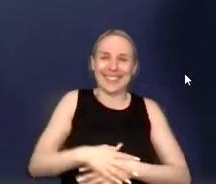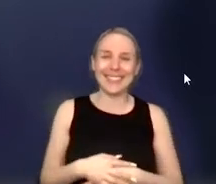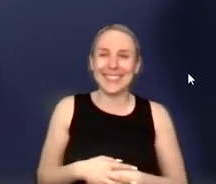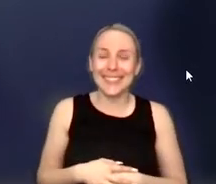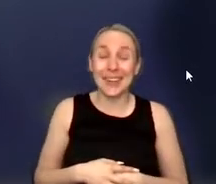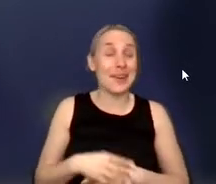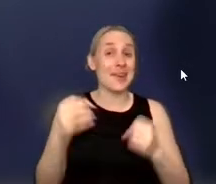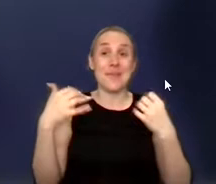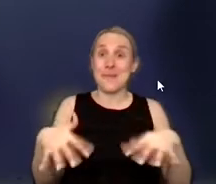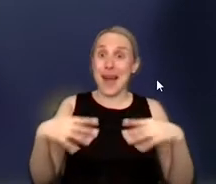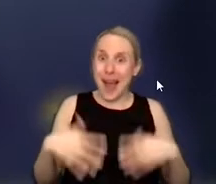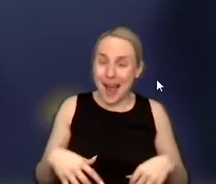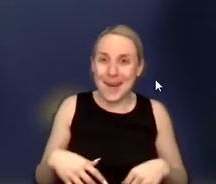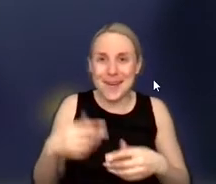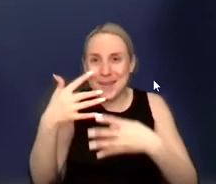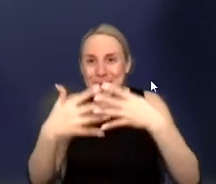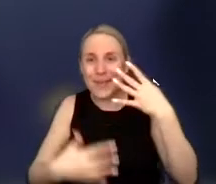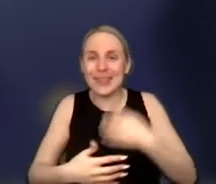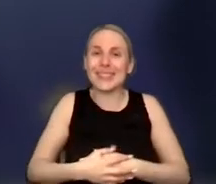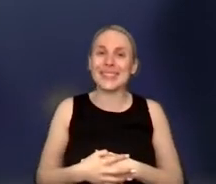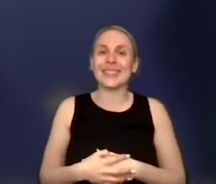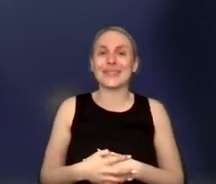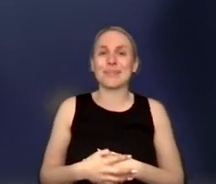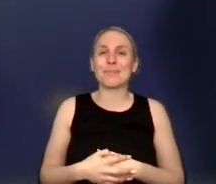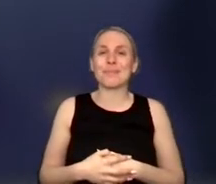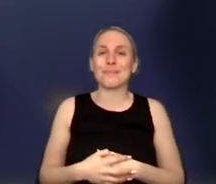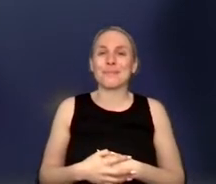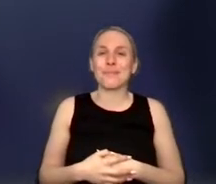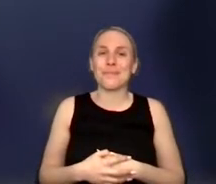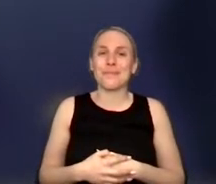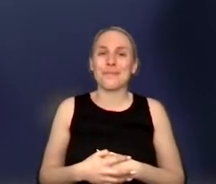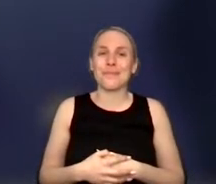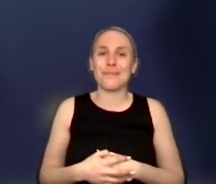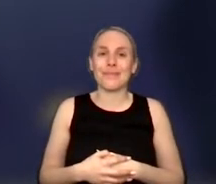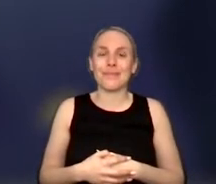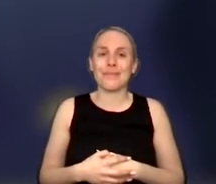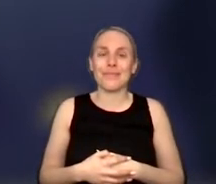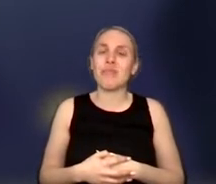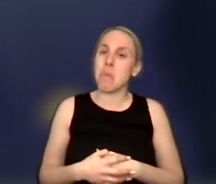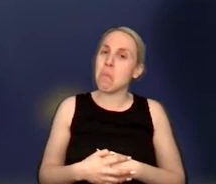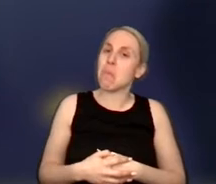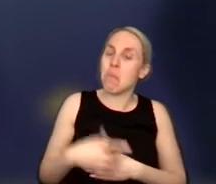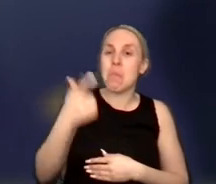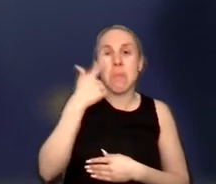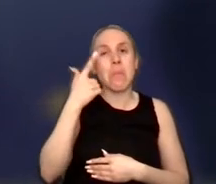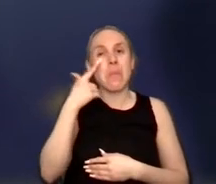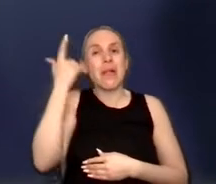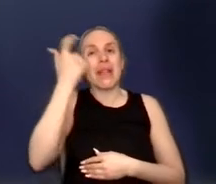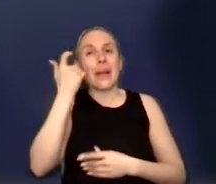mind. Thanks, everyone, for participating. It'd be cool to think of other ways to like engage with the Twitch chat for other versions of this.